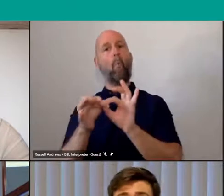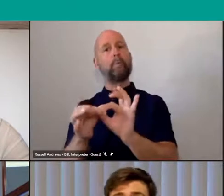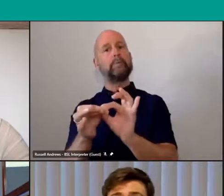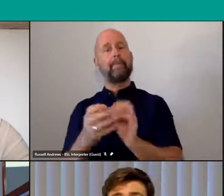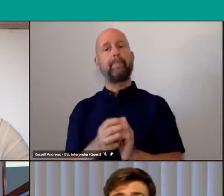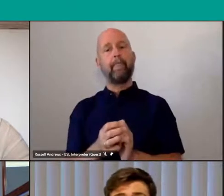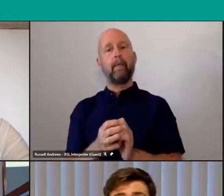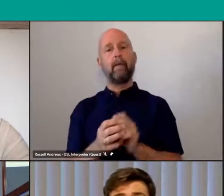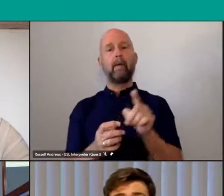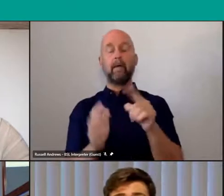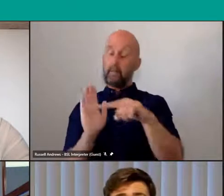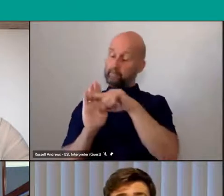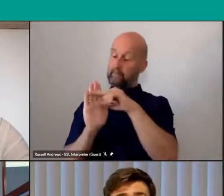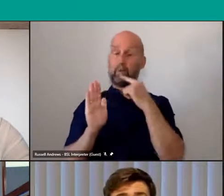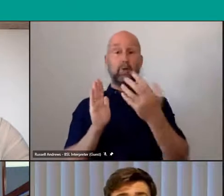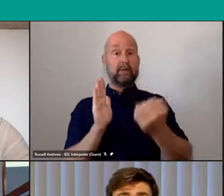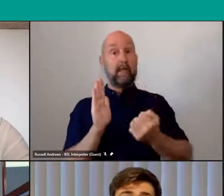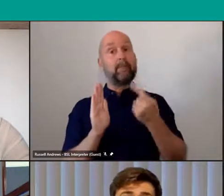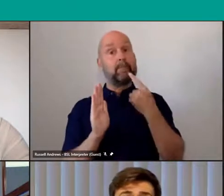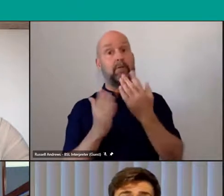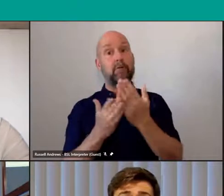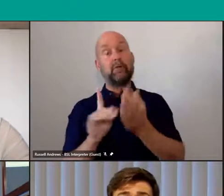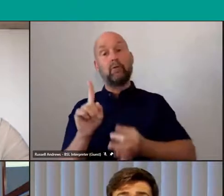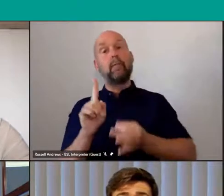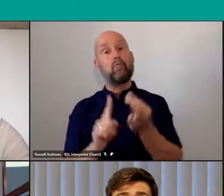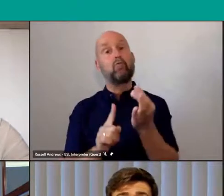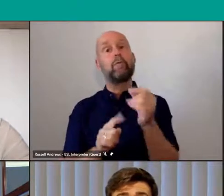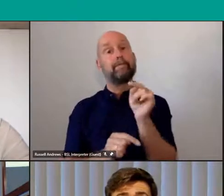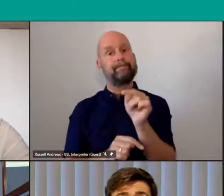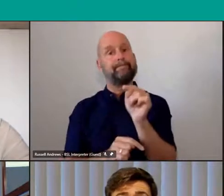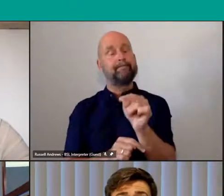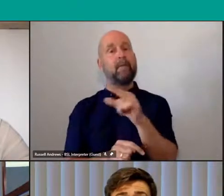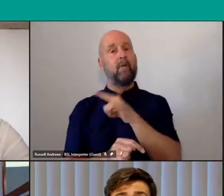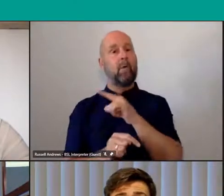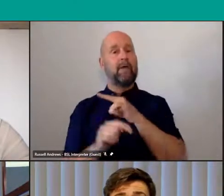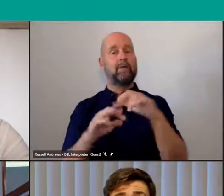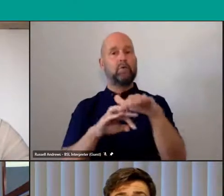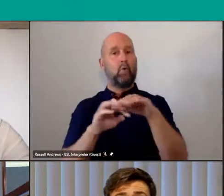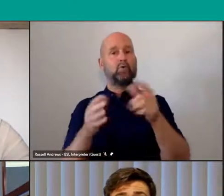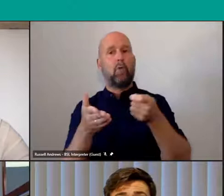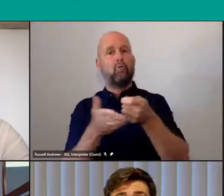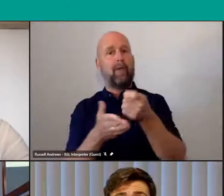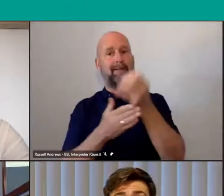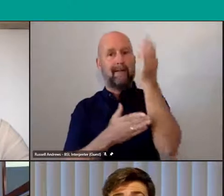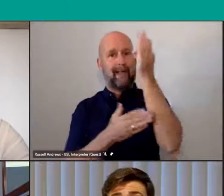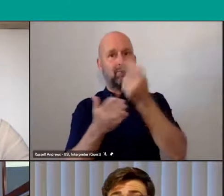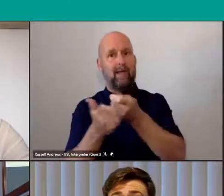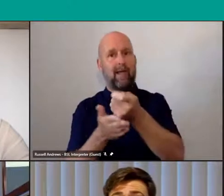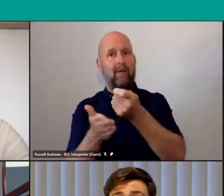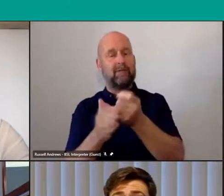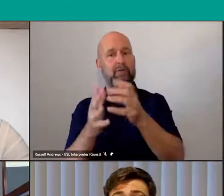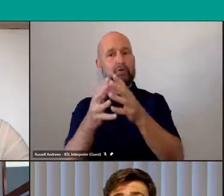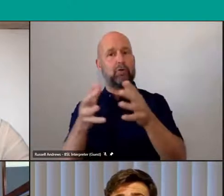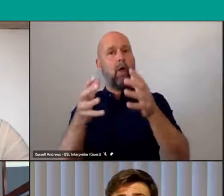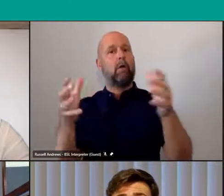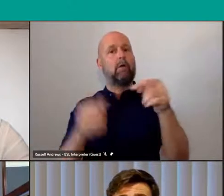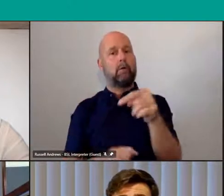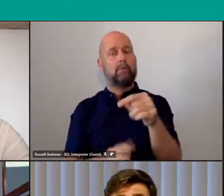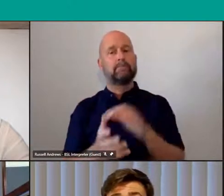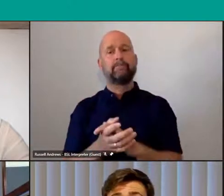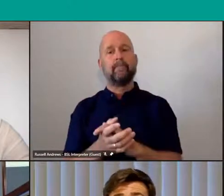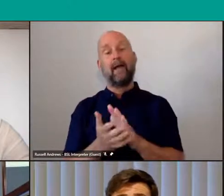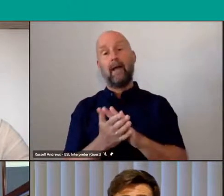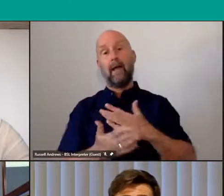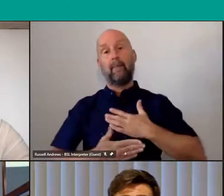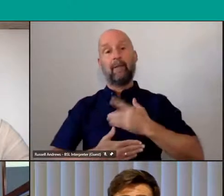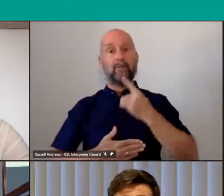you're saying about the need to improve and expand the social rented housing stock. I'm pleased to say that the Greater